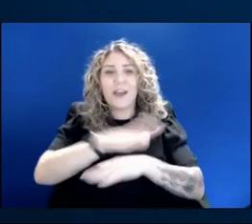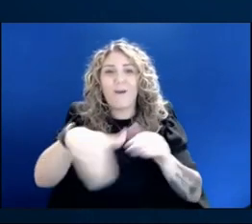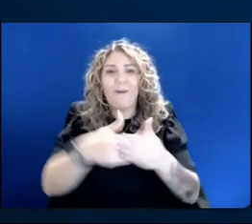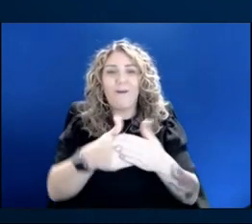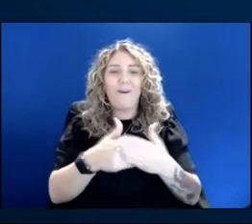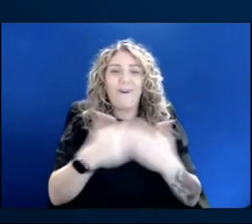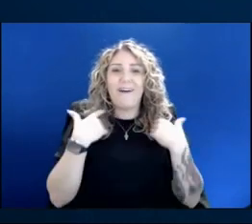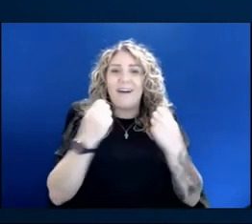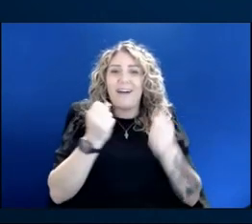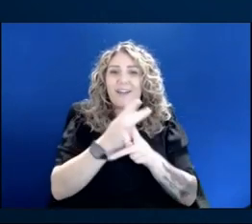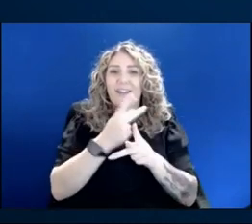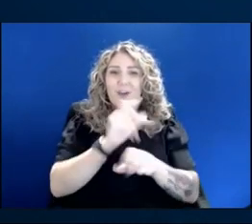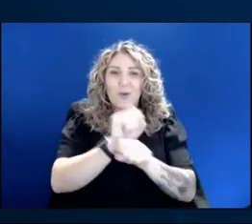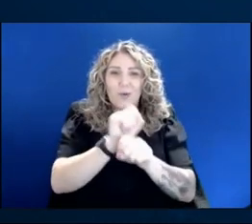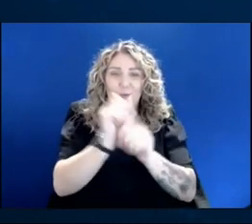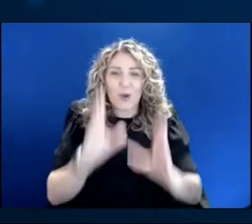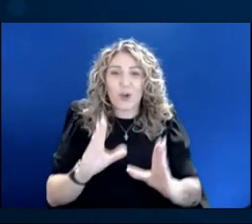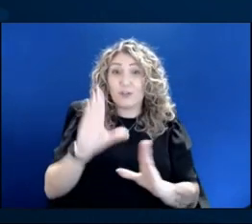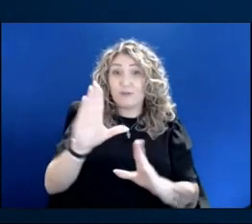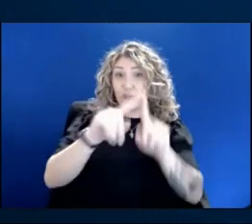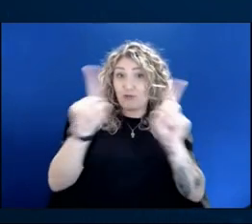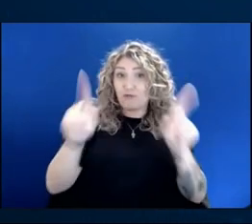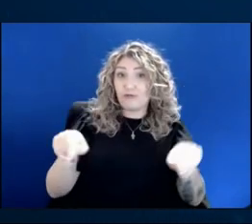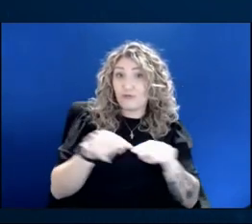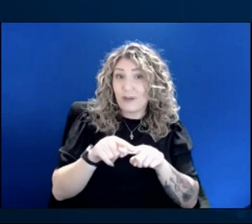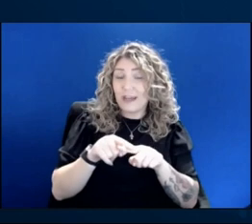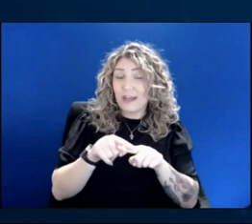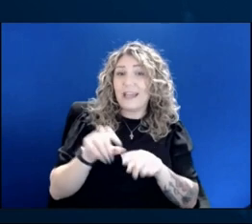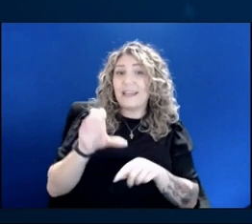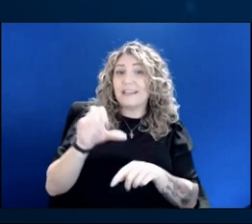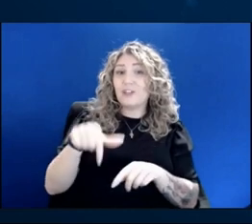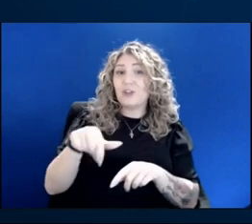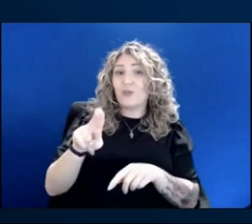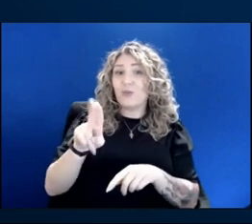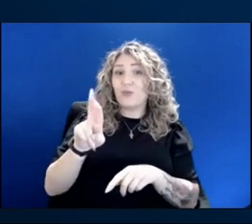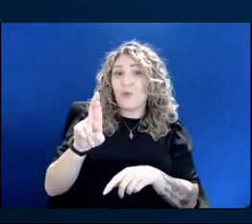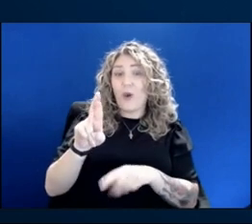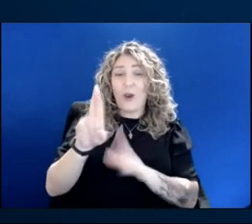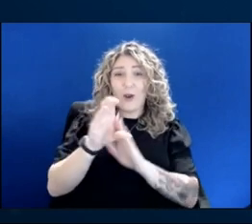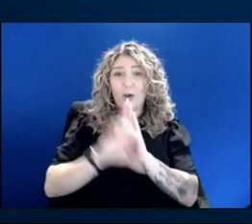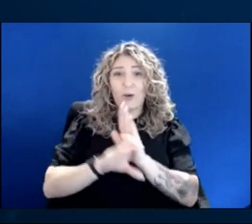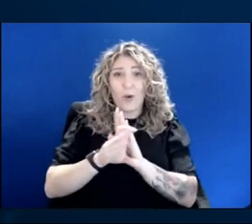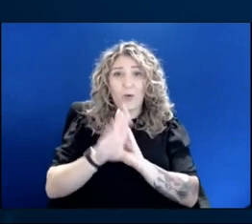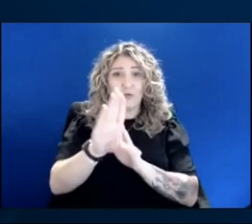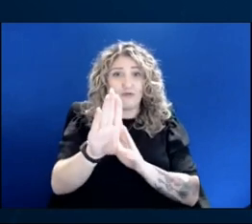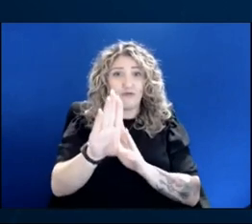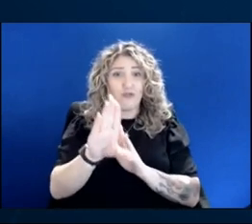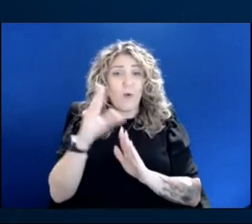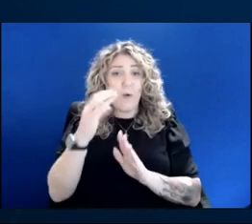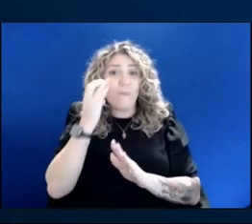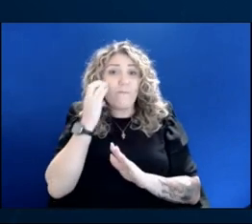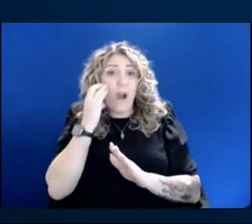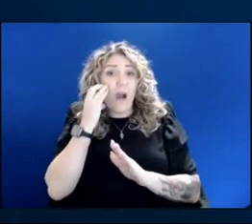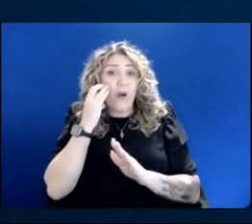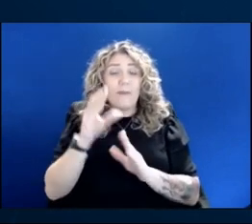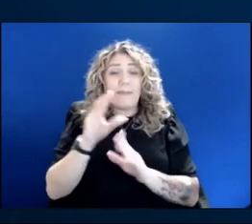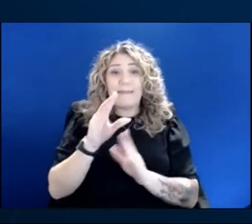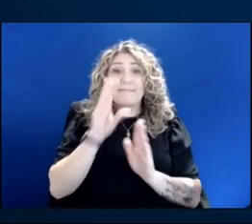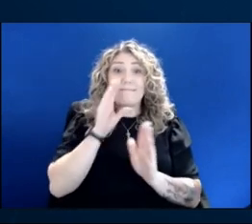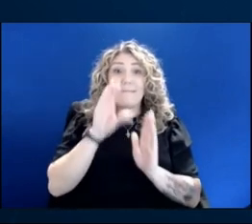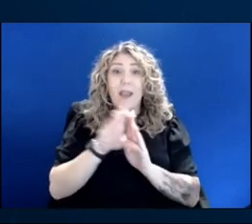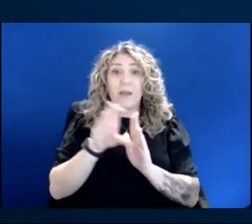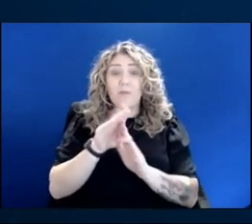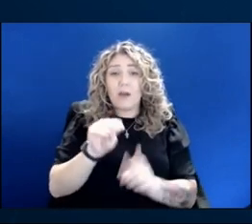screen is a QR code so that you can share your gratitude. Just open the camera on your phone, hover over that QR code, and it's going to take you to